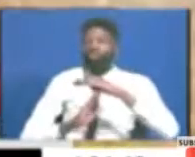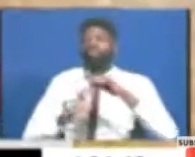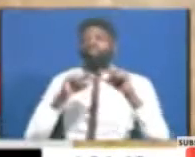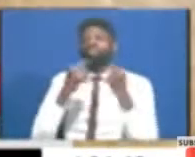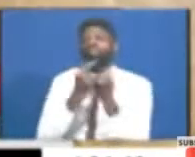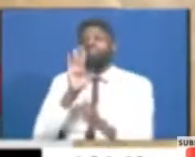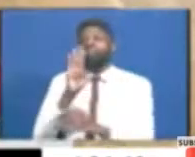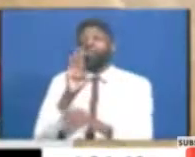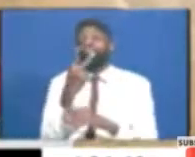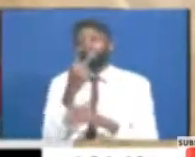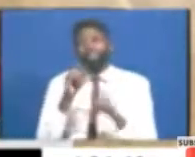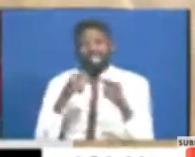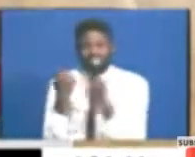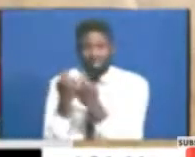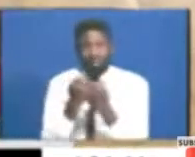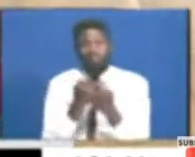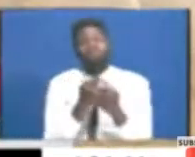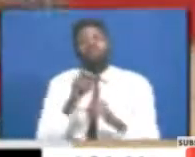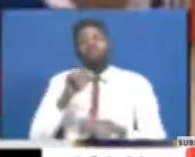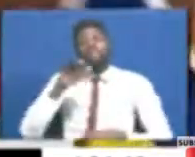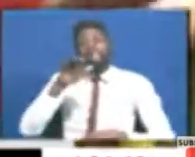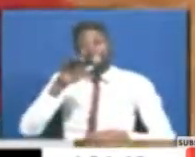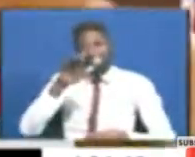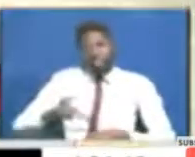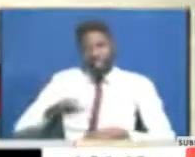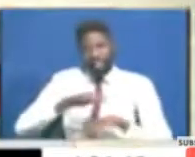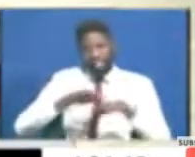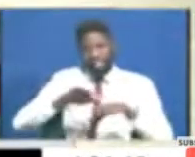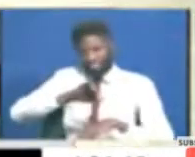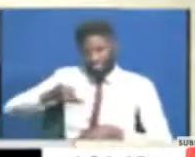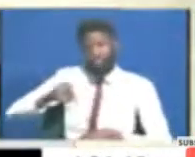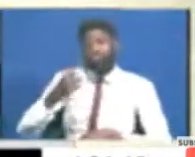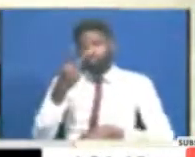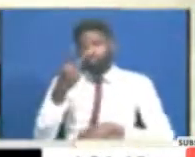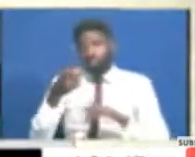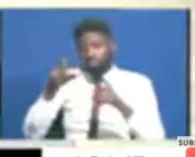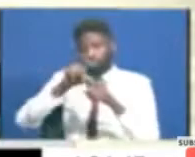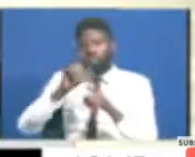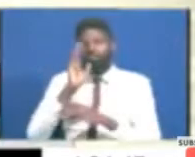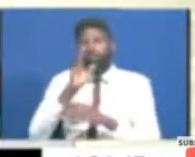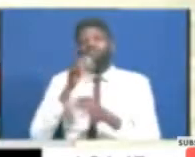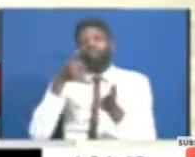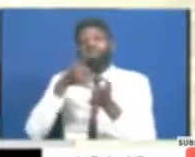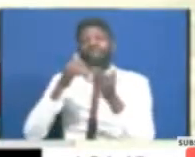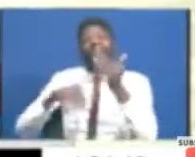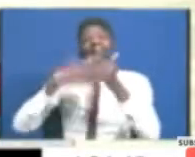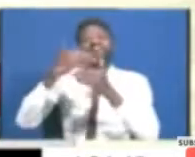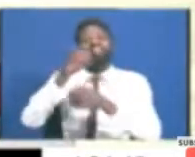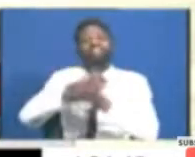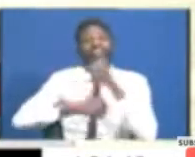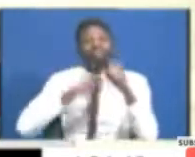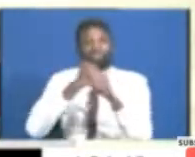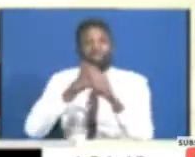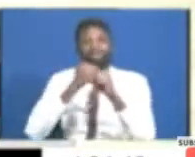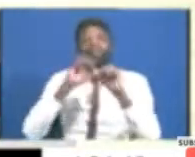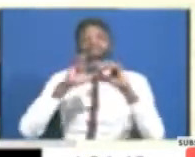from South Africa, will qualify for next year's World Cup. For Lunchtime Sports News, I'm King Orimwangi.